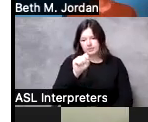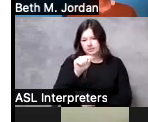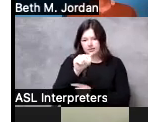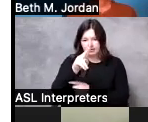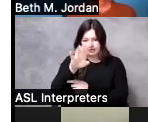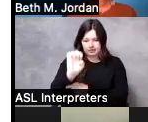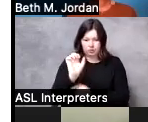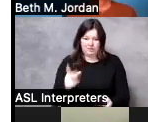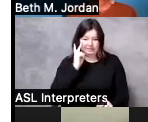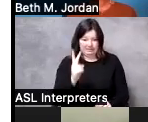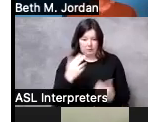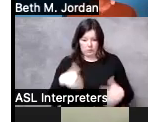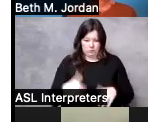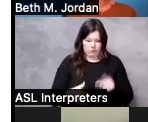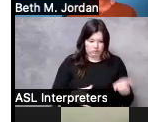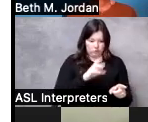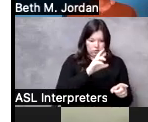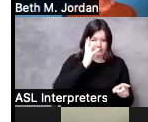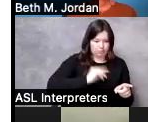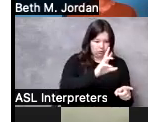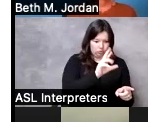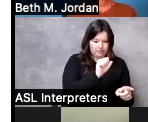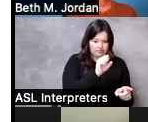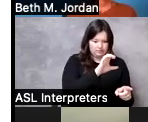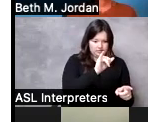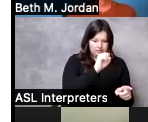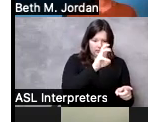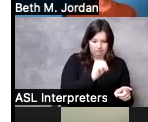of racism and mental health well-being and substance use.